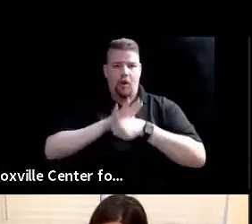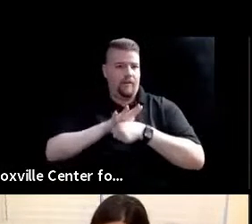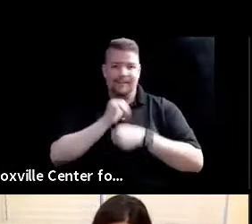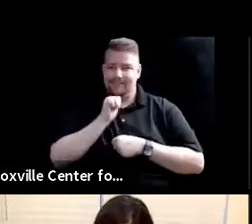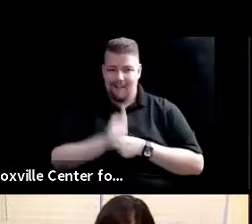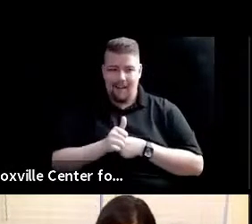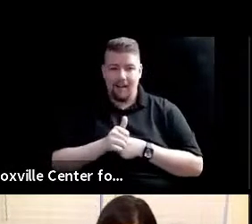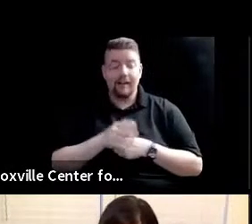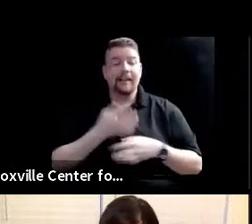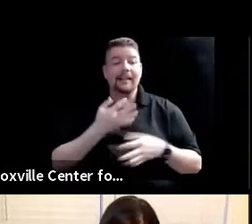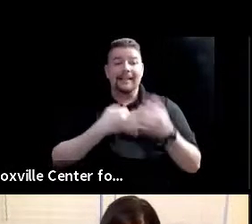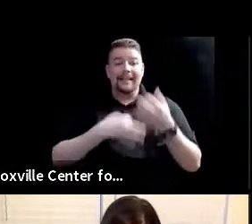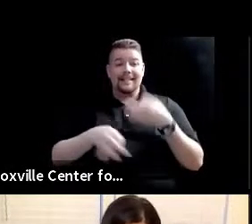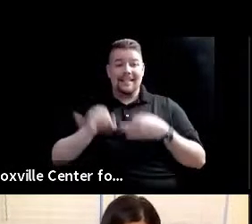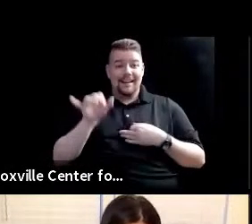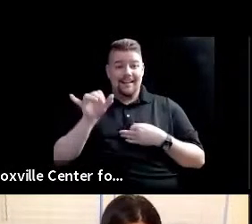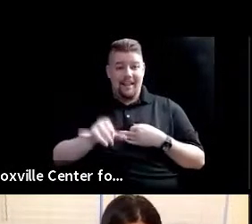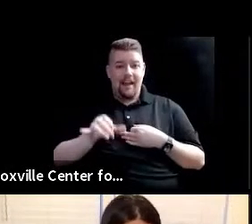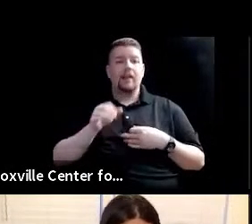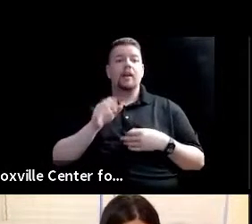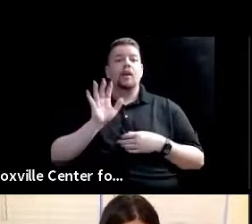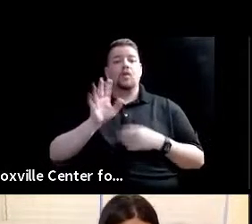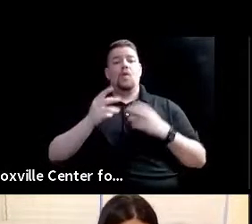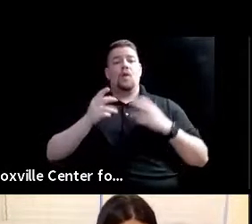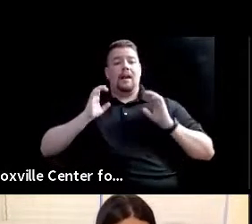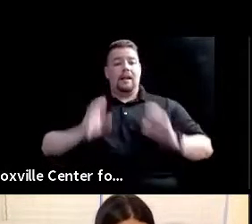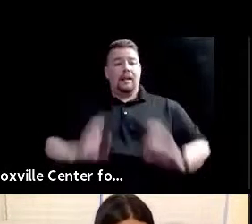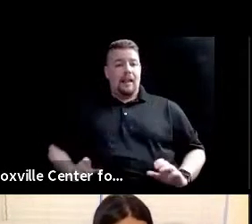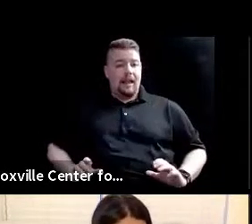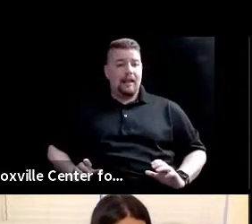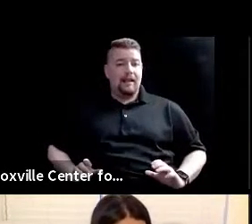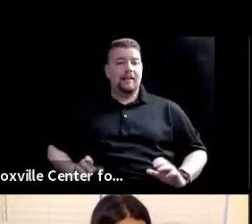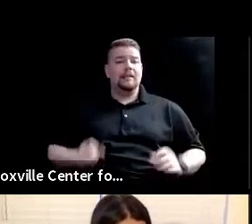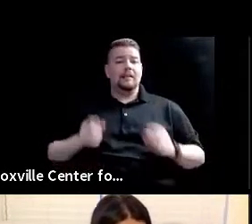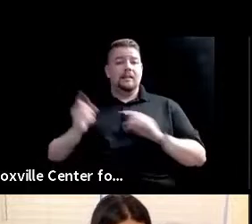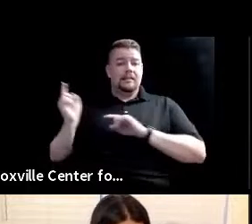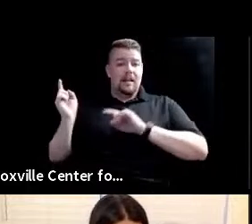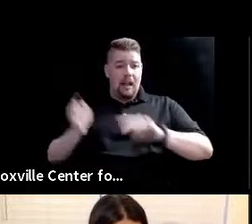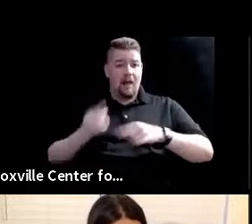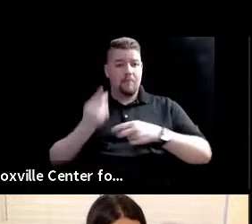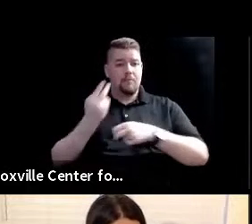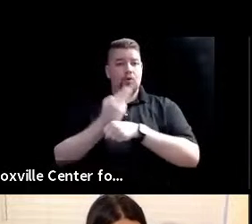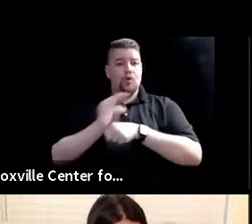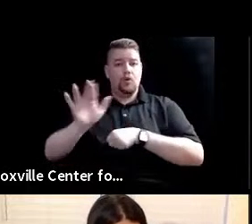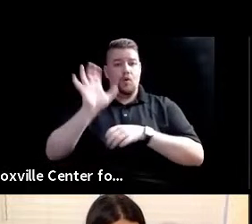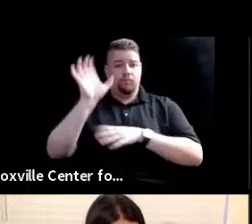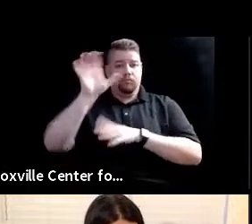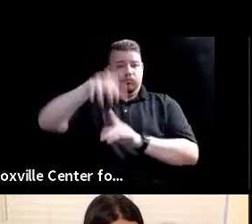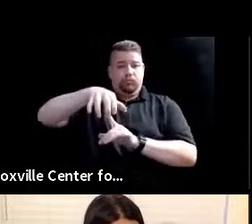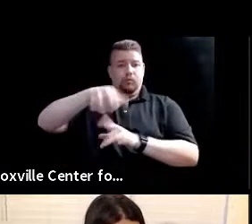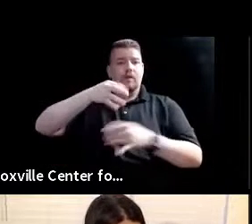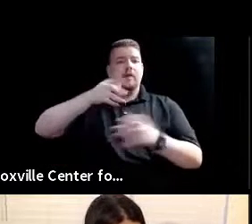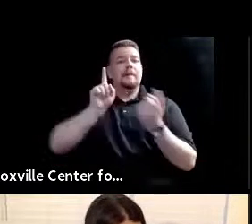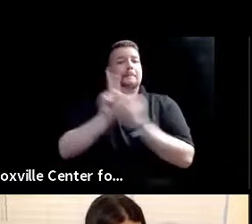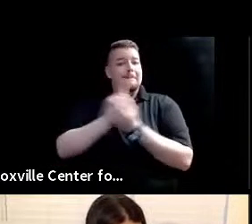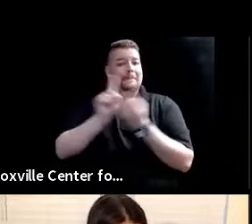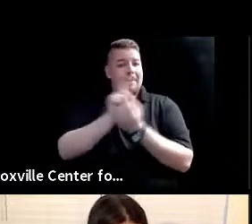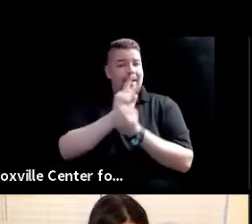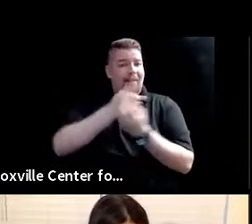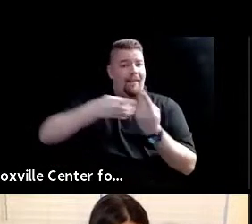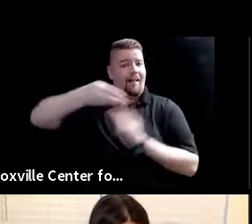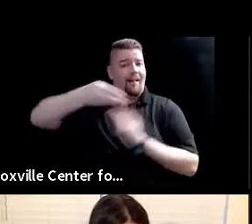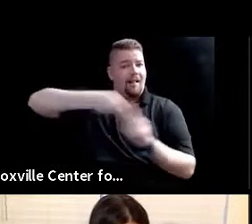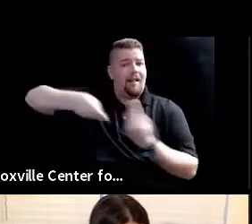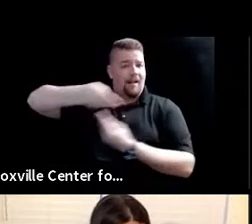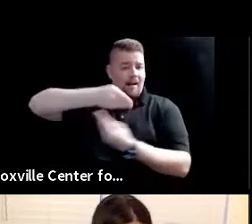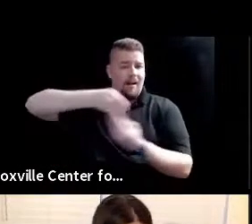is instead patrons who come in, who use your location as a place to meet, and